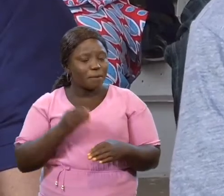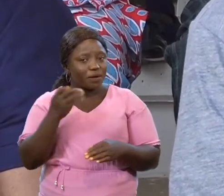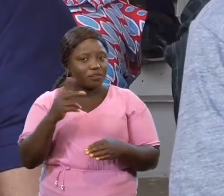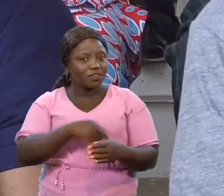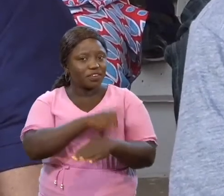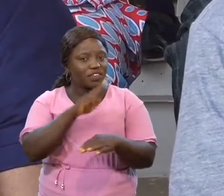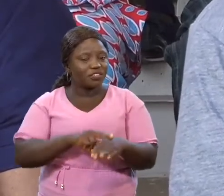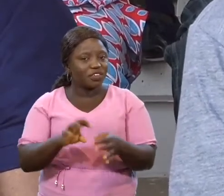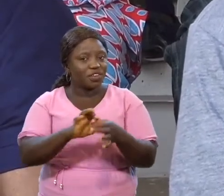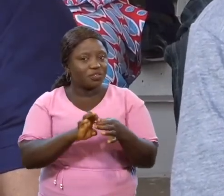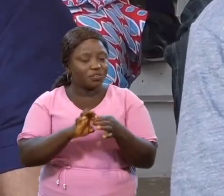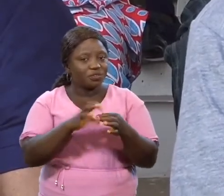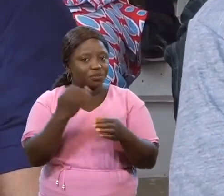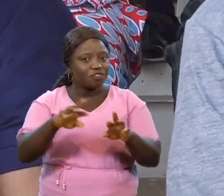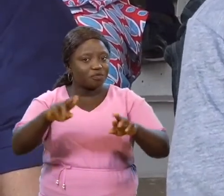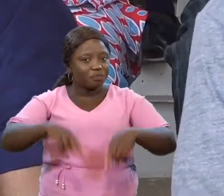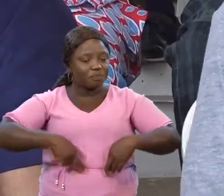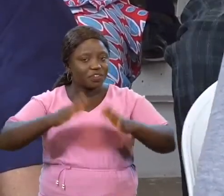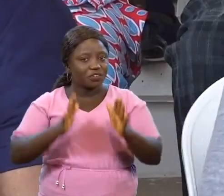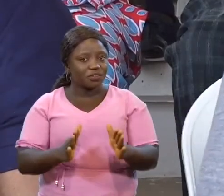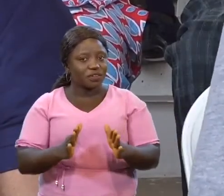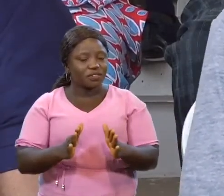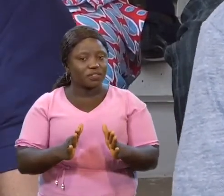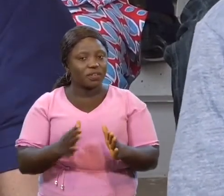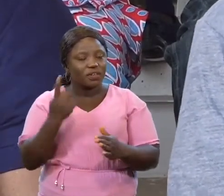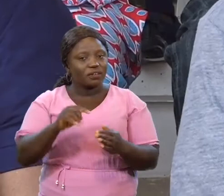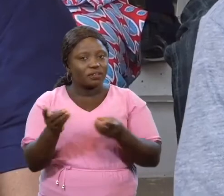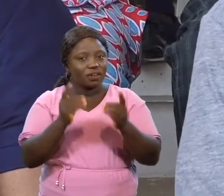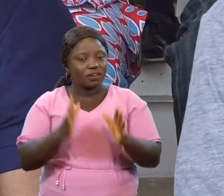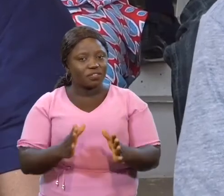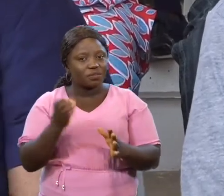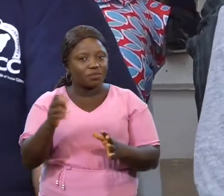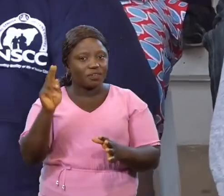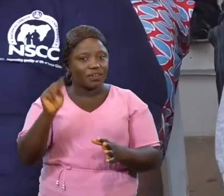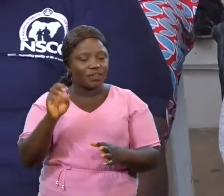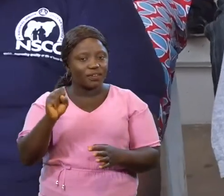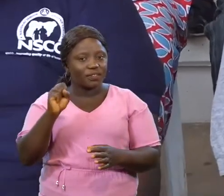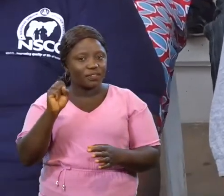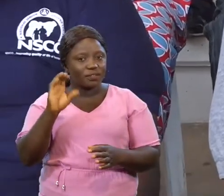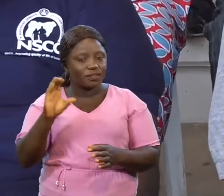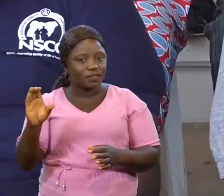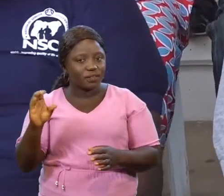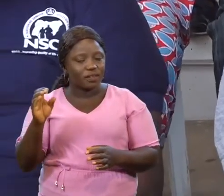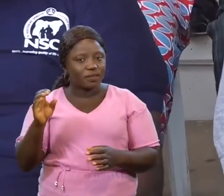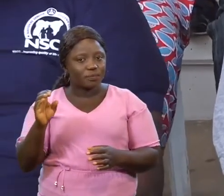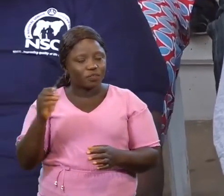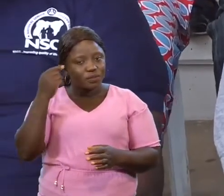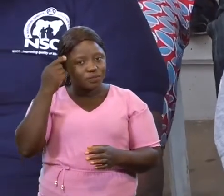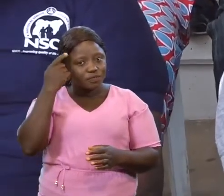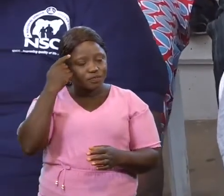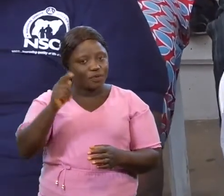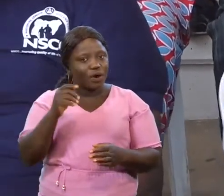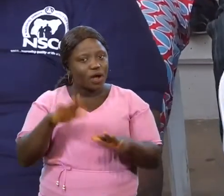Uzoma, a member of the National Union of Pensioners, lauds the Director General of the NSCC,